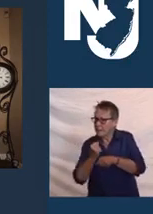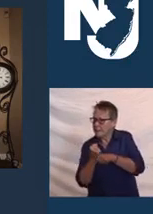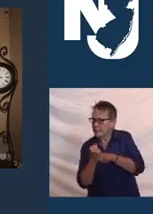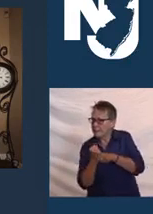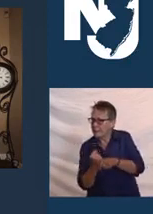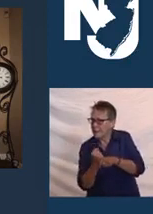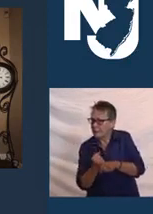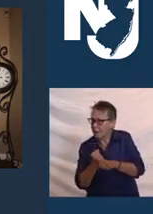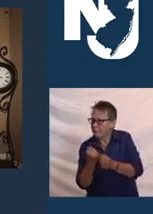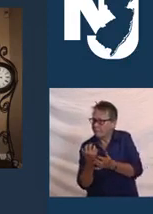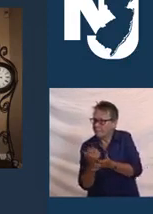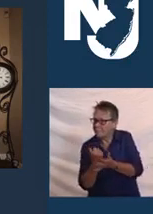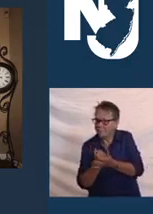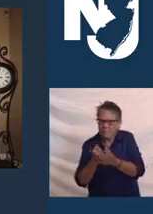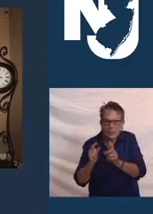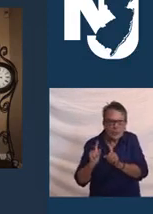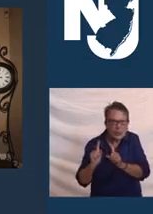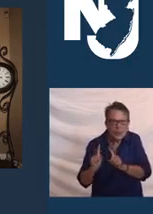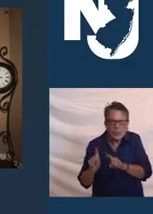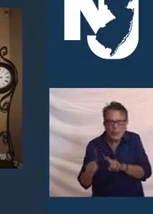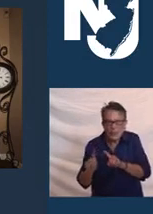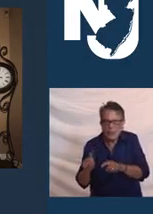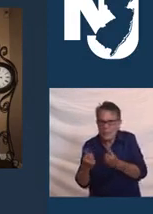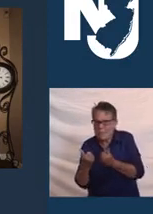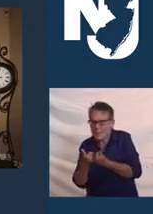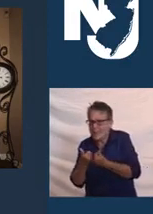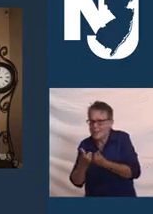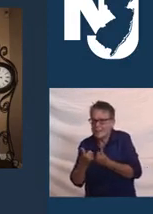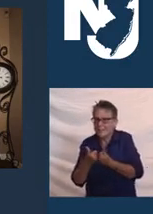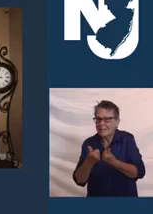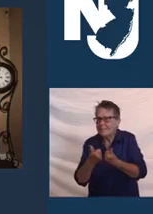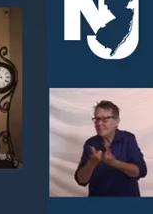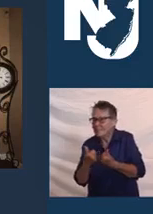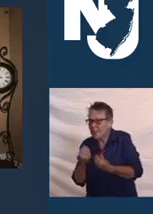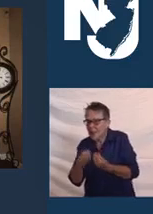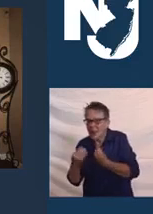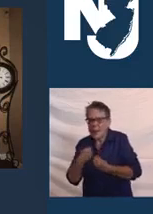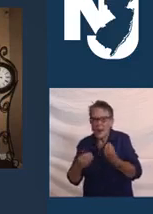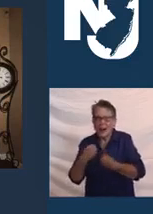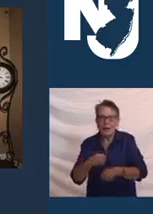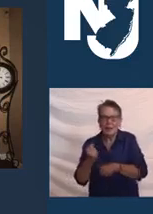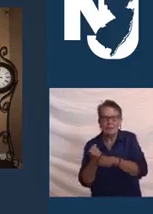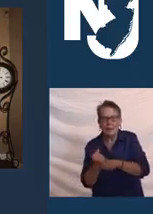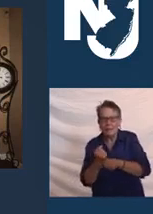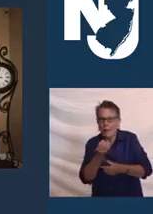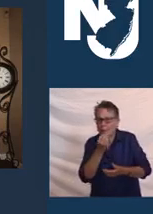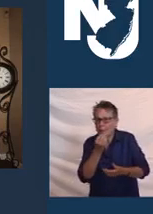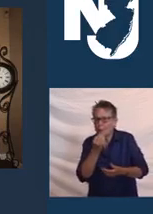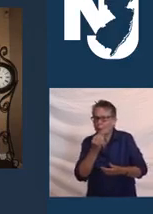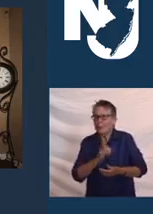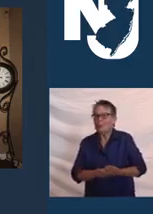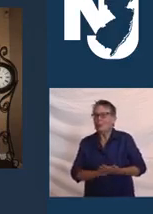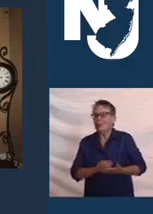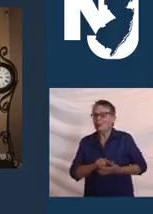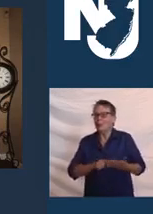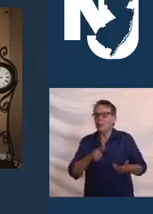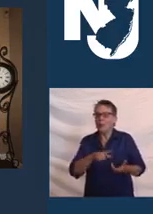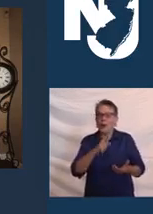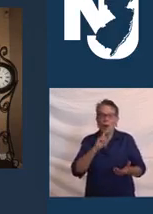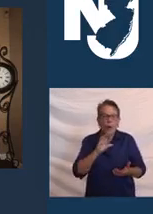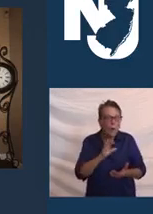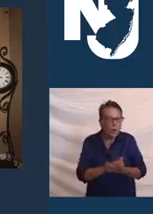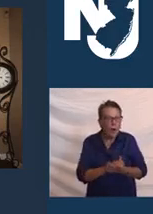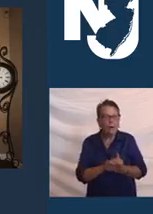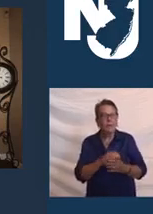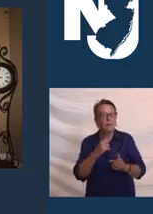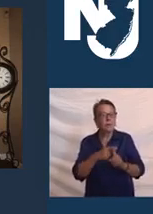what ballpark food he was eating. Richard is survived by his wife, April, and I reached out to her last week along with his 3 children, Michael,